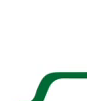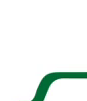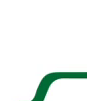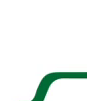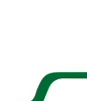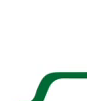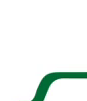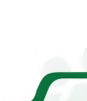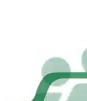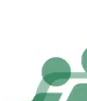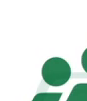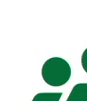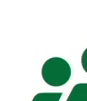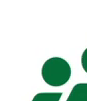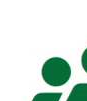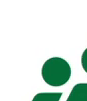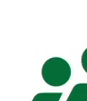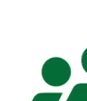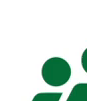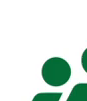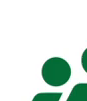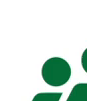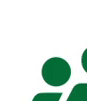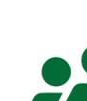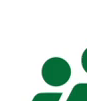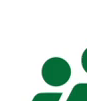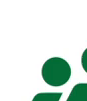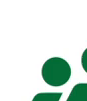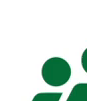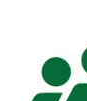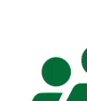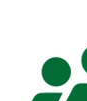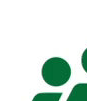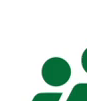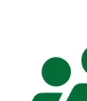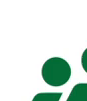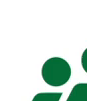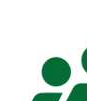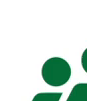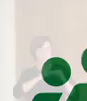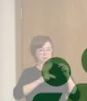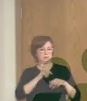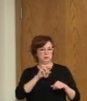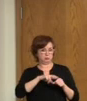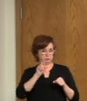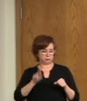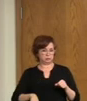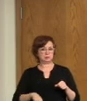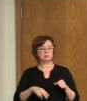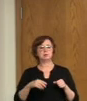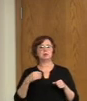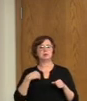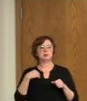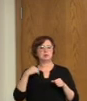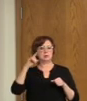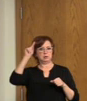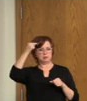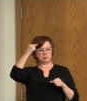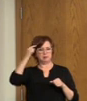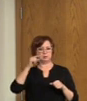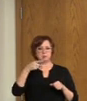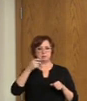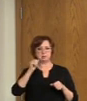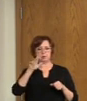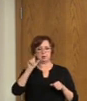Good afternoon, everyone. Thanks for taking the time to join us today from the Legislative Building in Regina. We have Health Minister Paul Merriman, as well